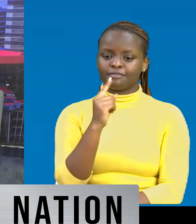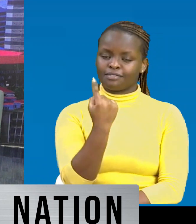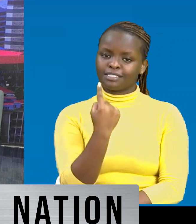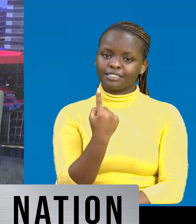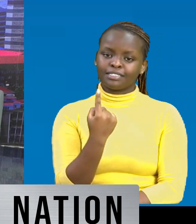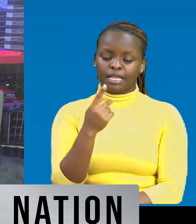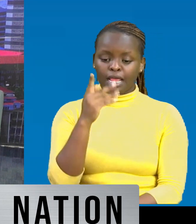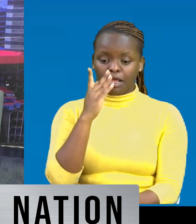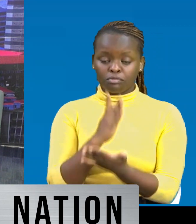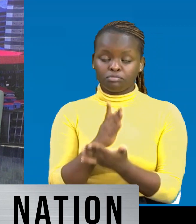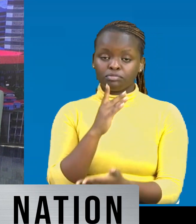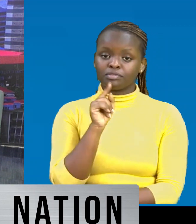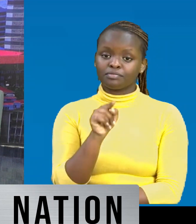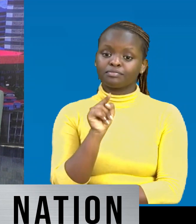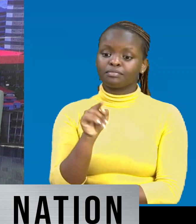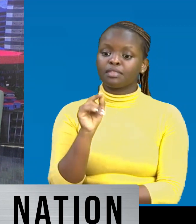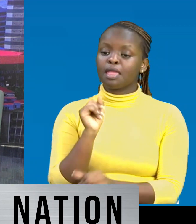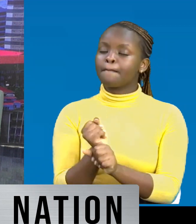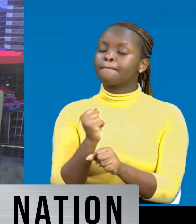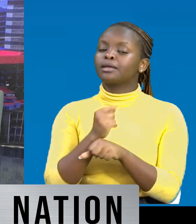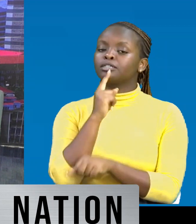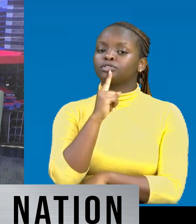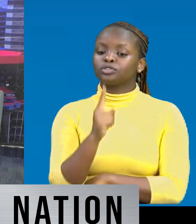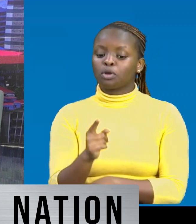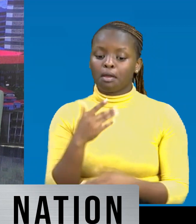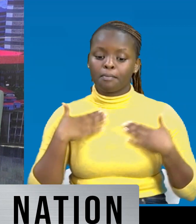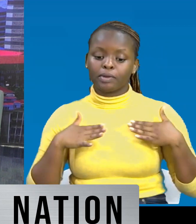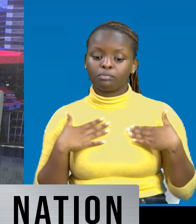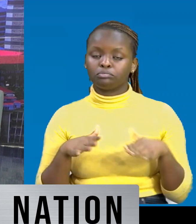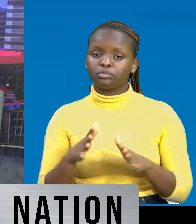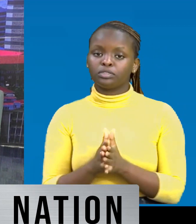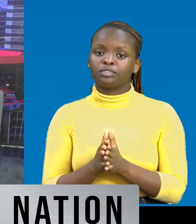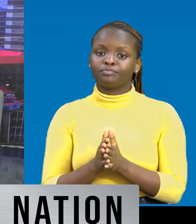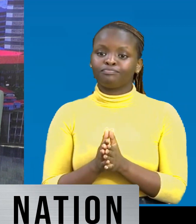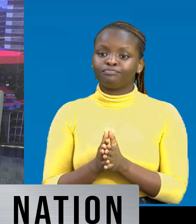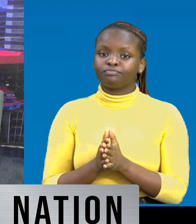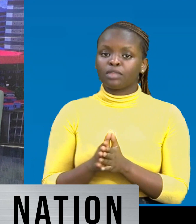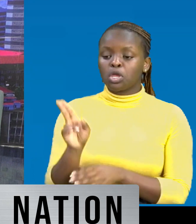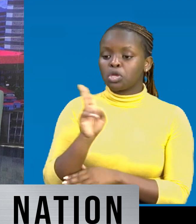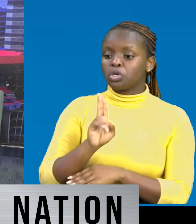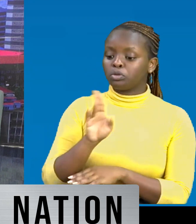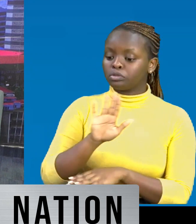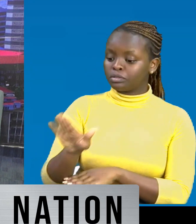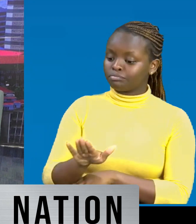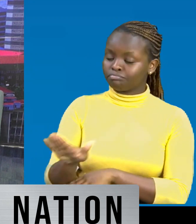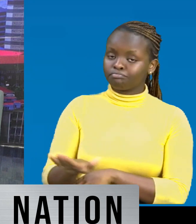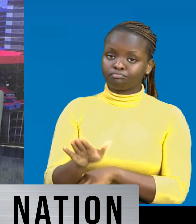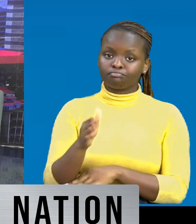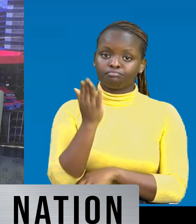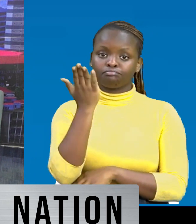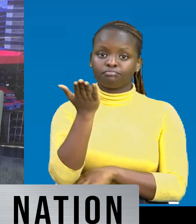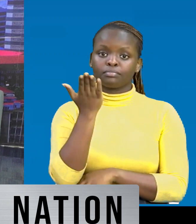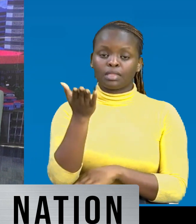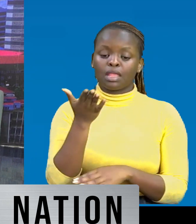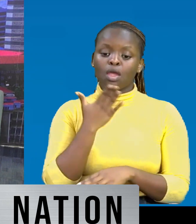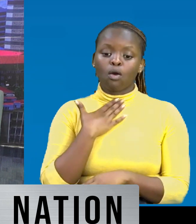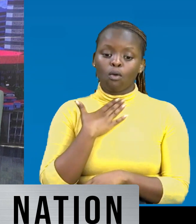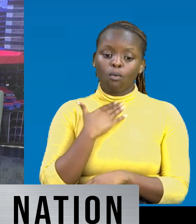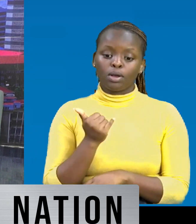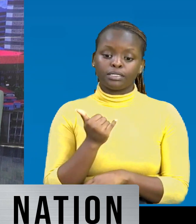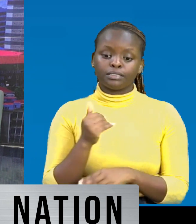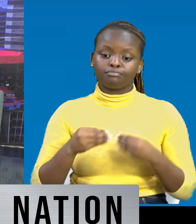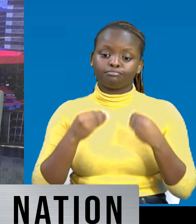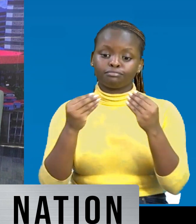the reality is this. We must make sure that people don't take advantage of the spaces that are there. Somebody may want to be given